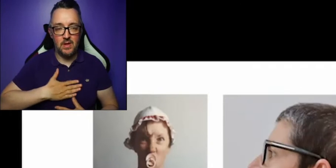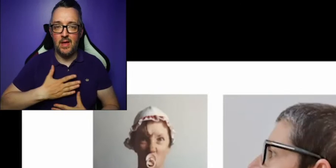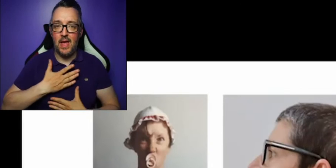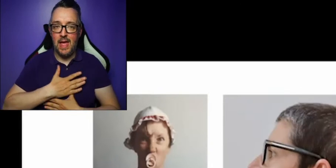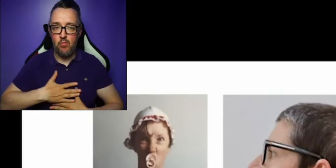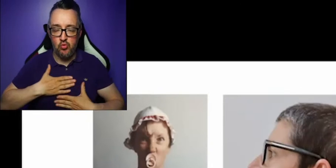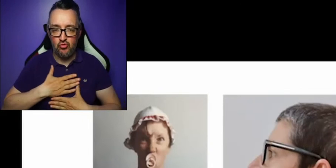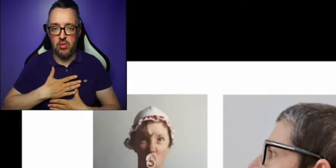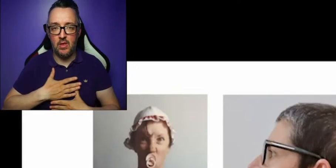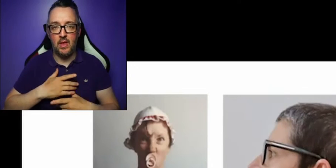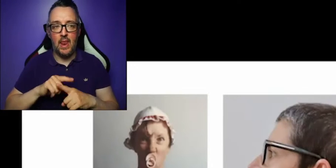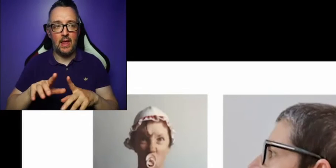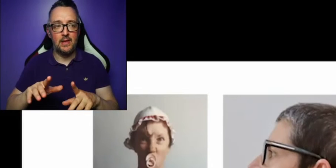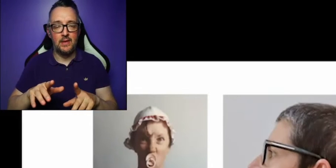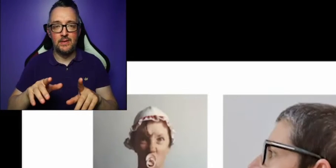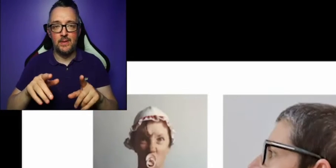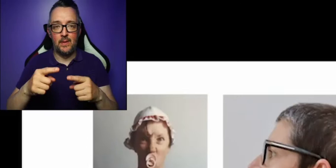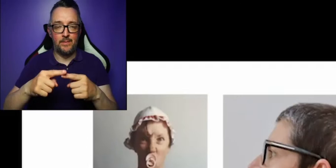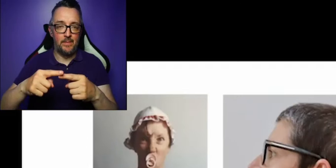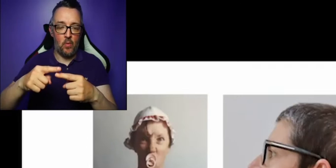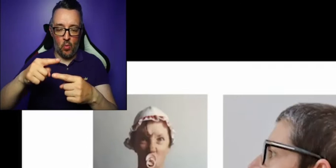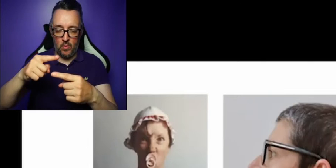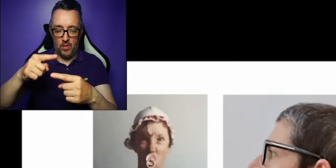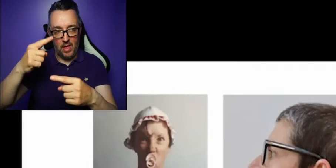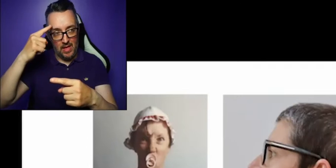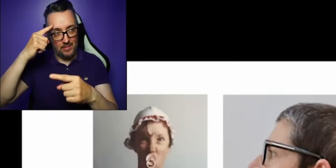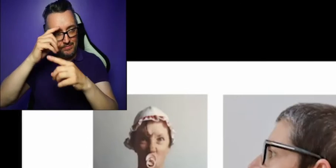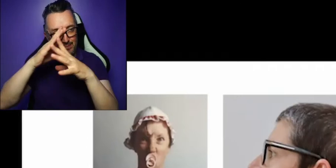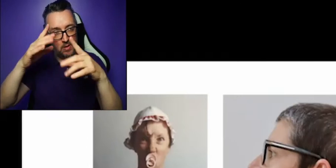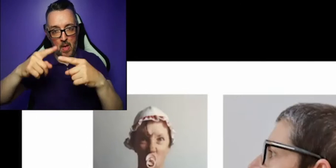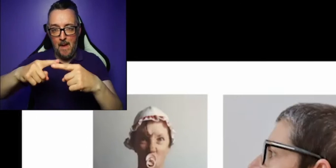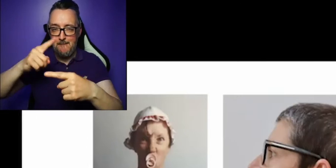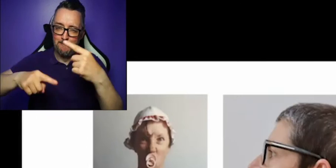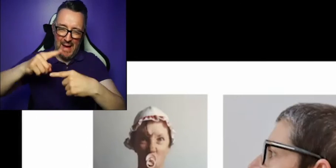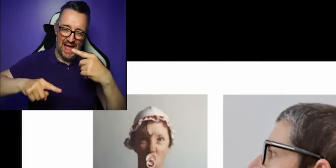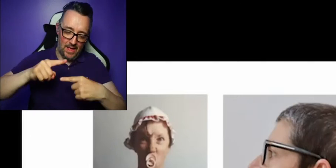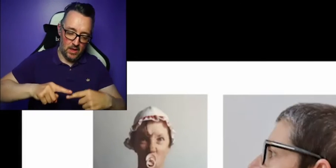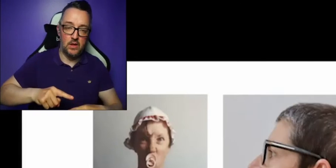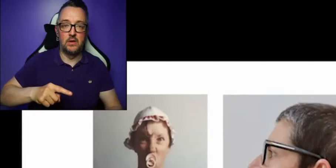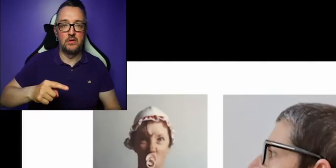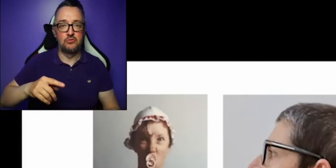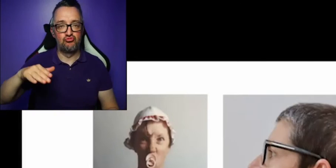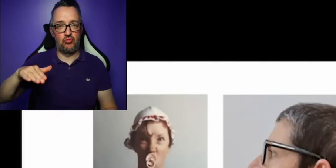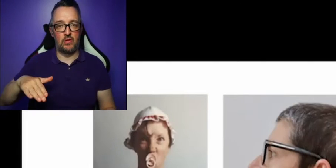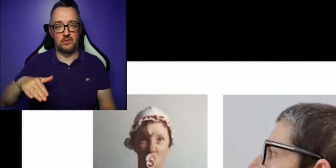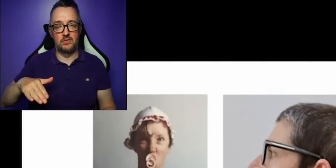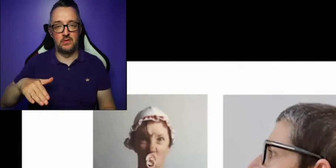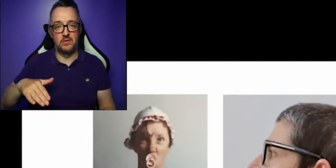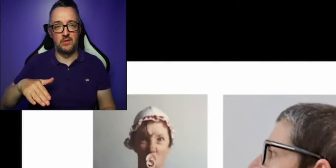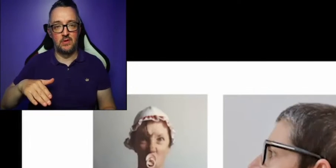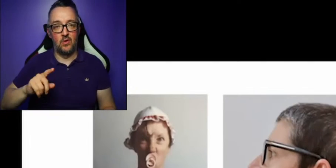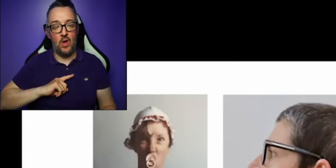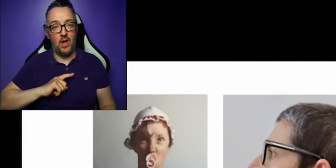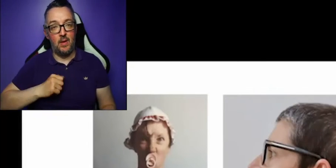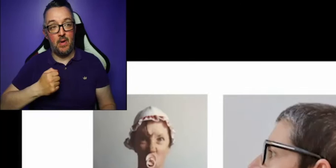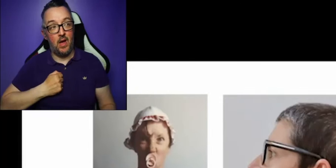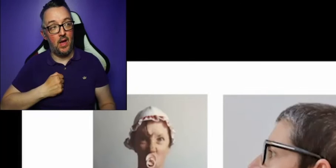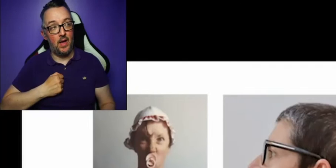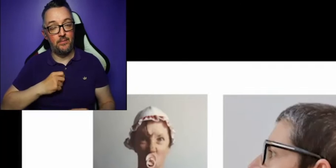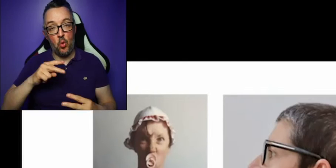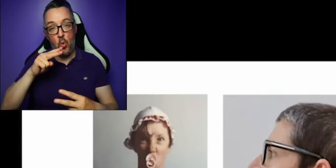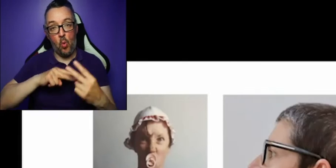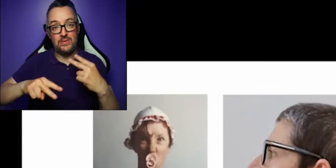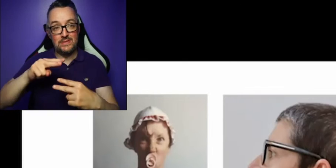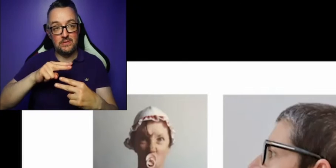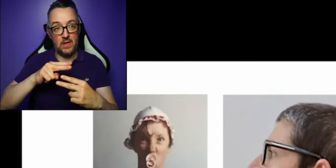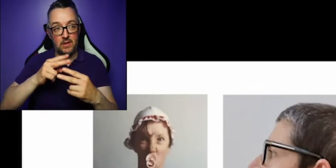and regression, this idea of going back to childhood for myself as as part of my autistic unmasking.